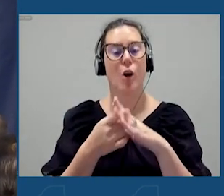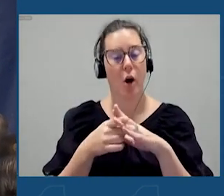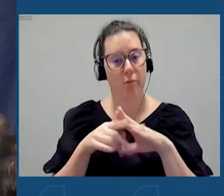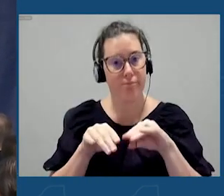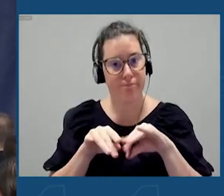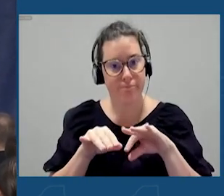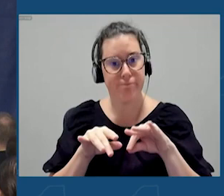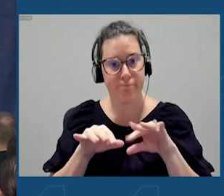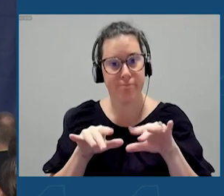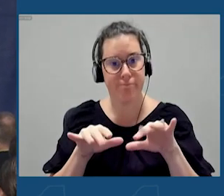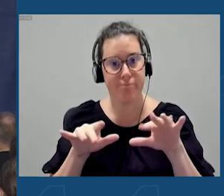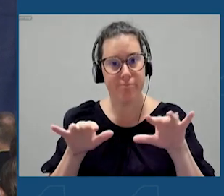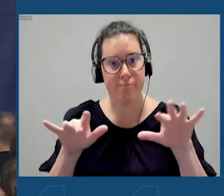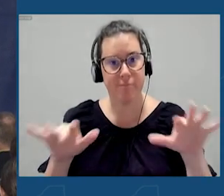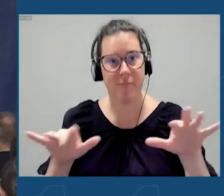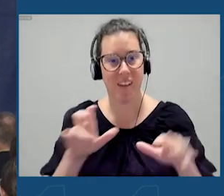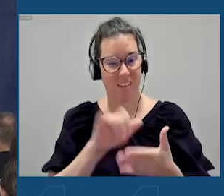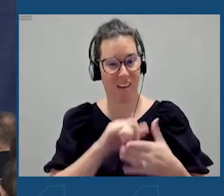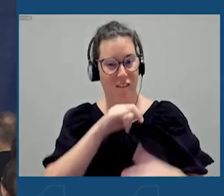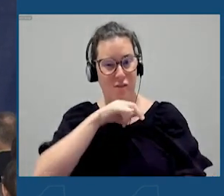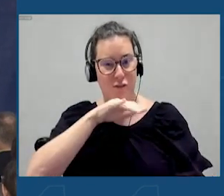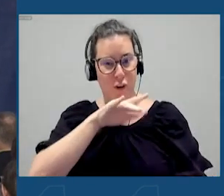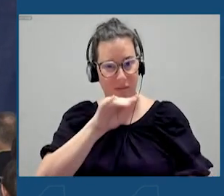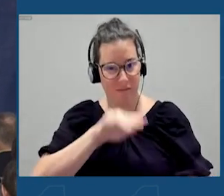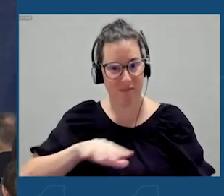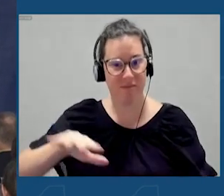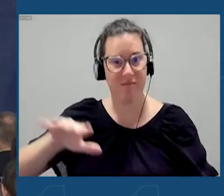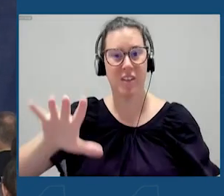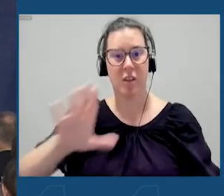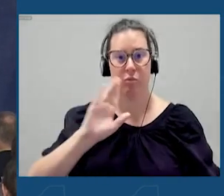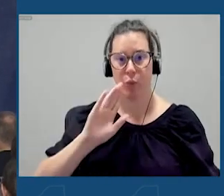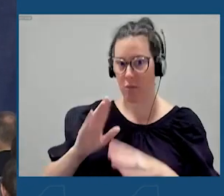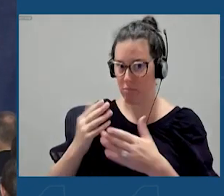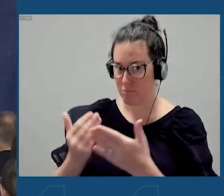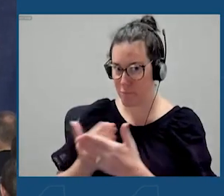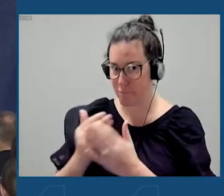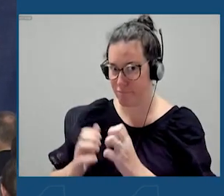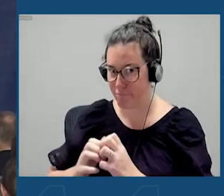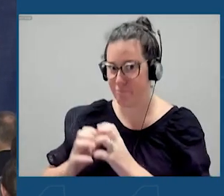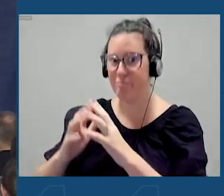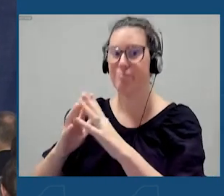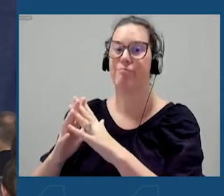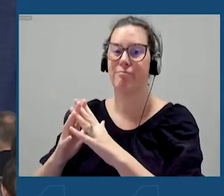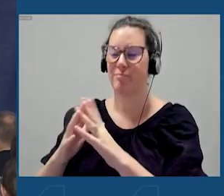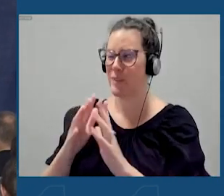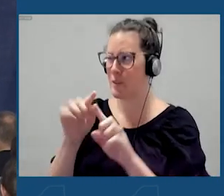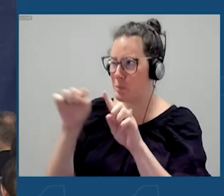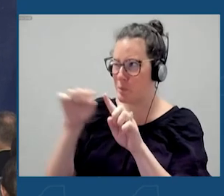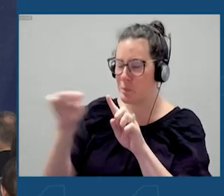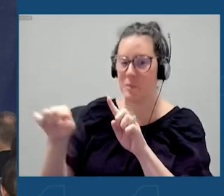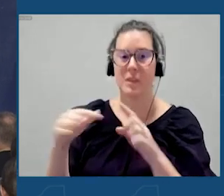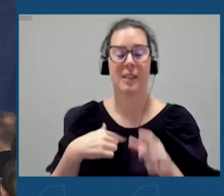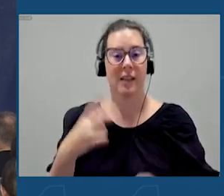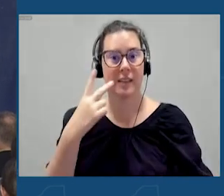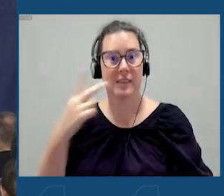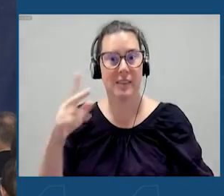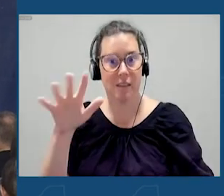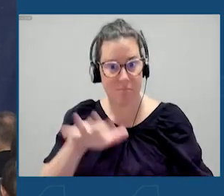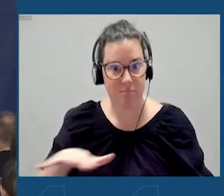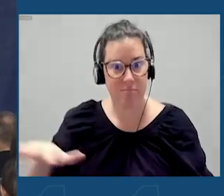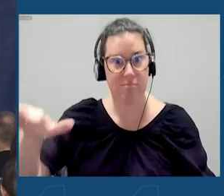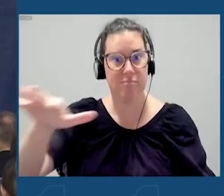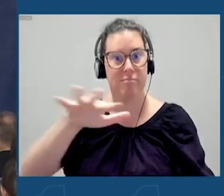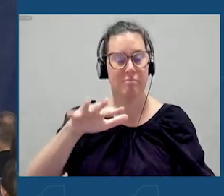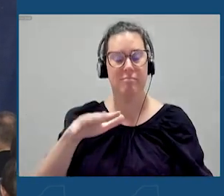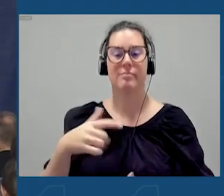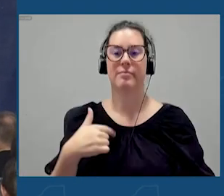life to an open dirt field just a few hundred yards up the hill. So when I do see an open field, I can't help but think of